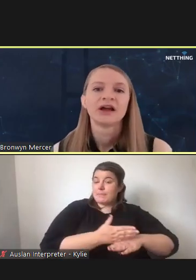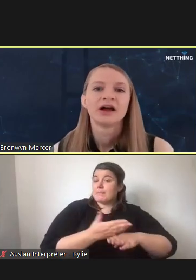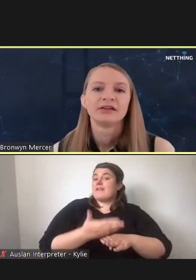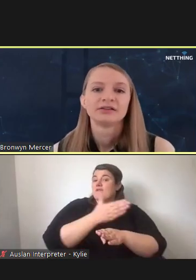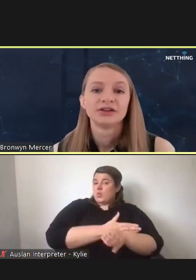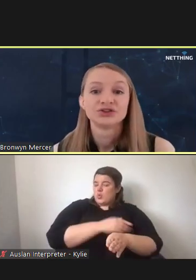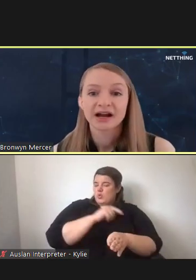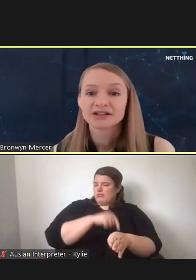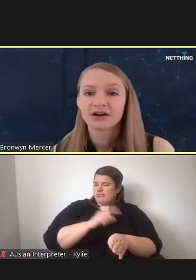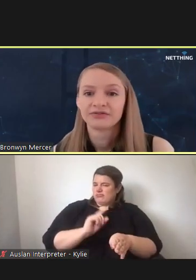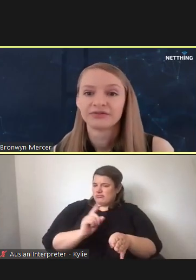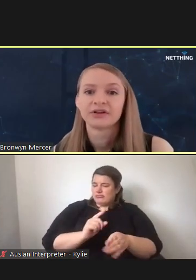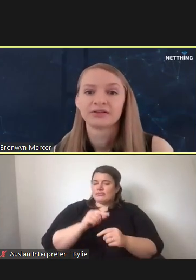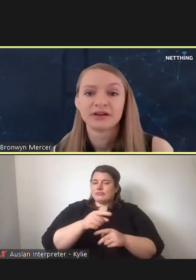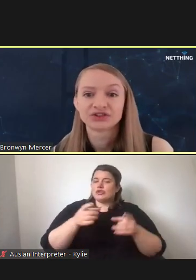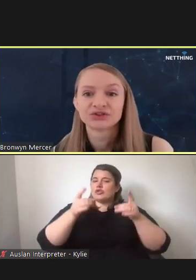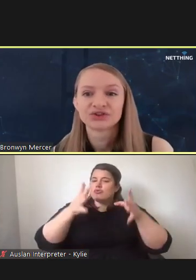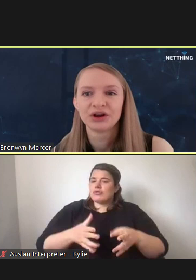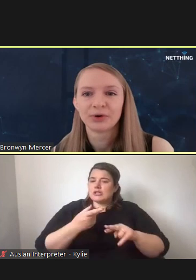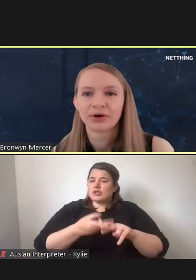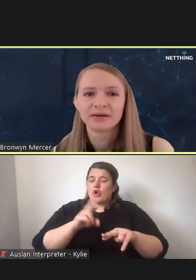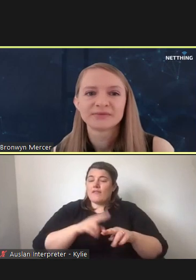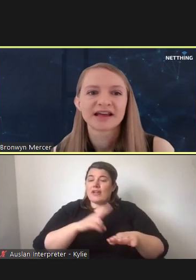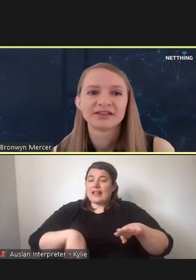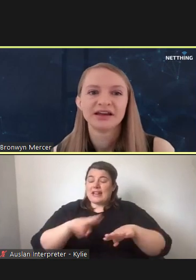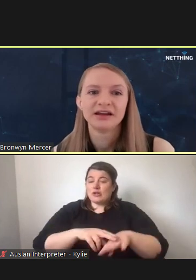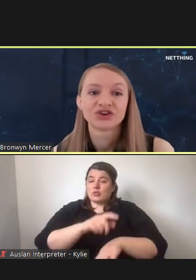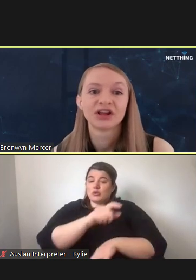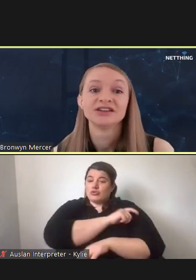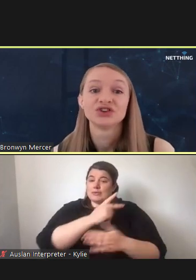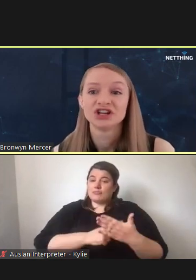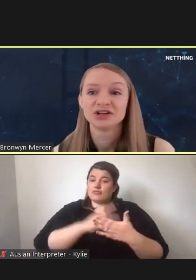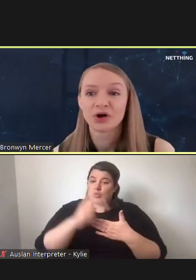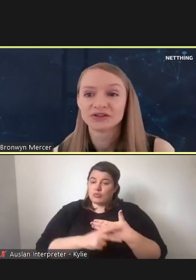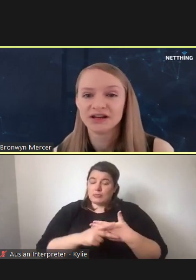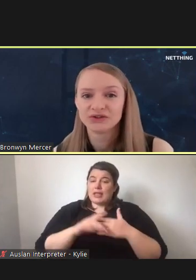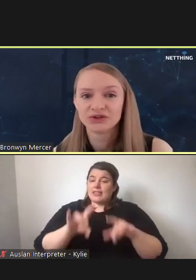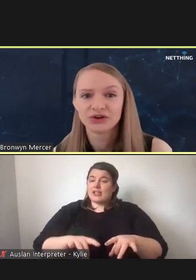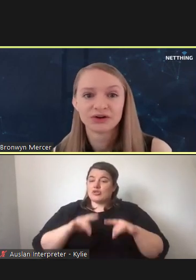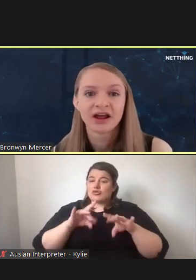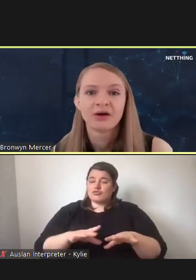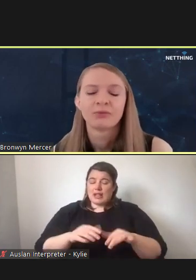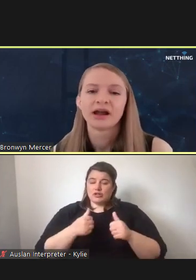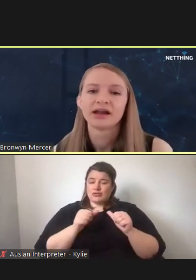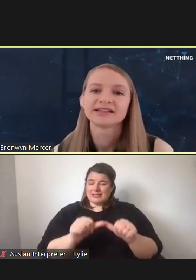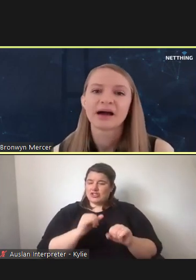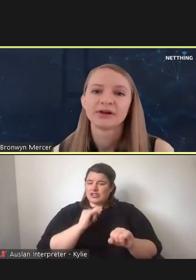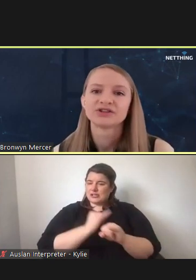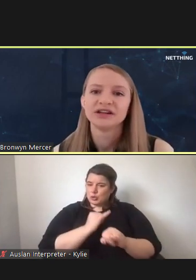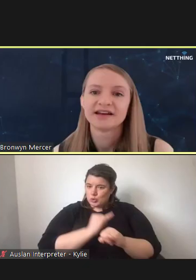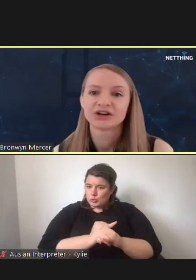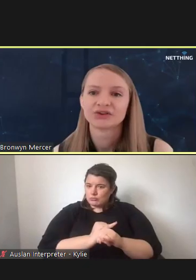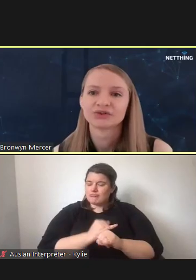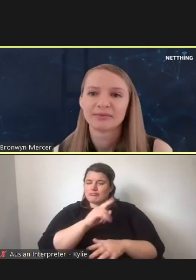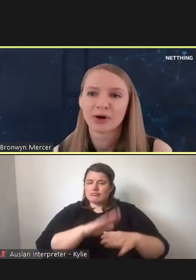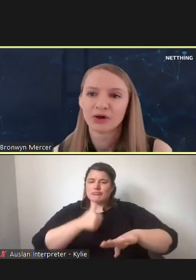was the Director of National Security Programs at the Australian Strategic Policy Institute, where he established